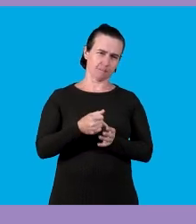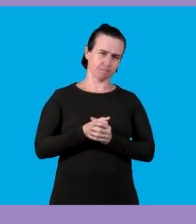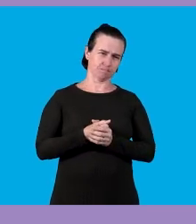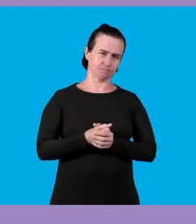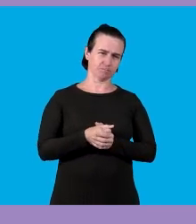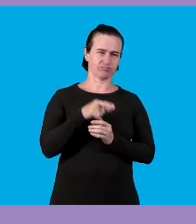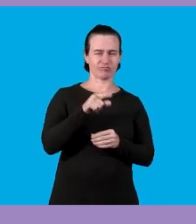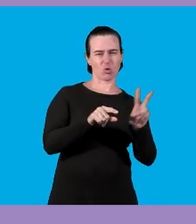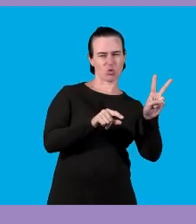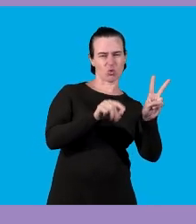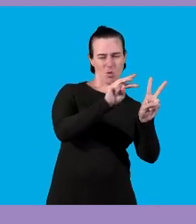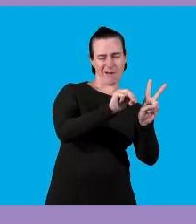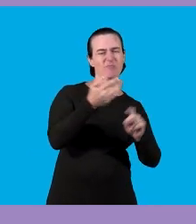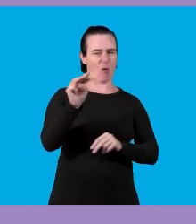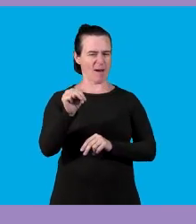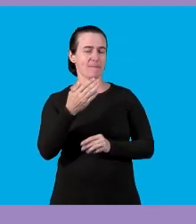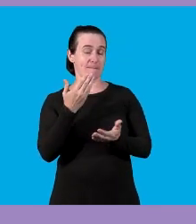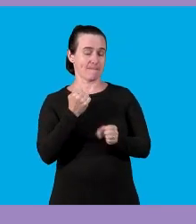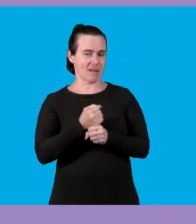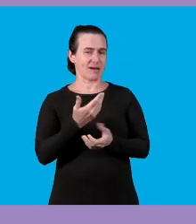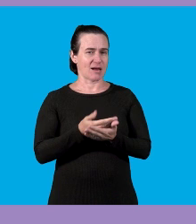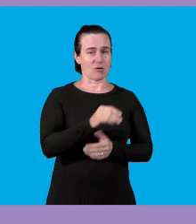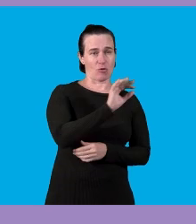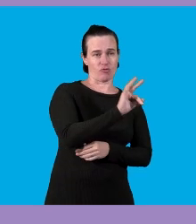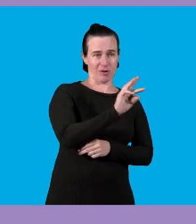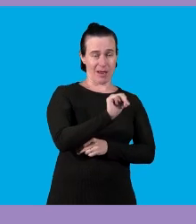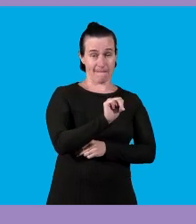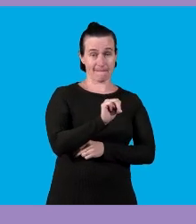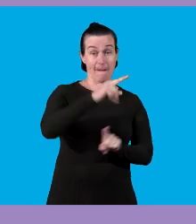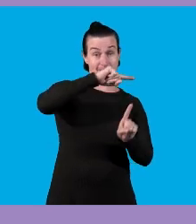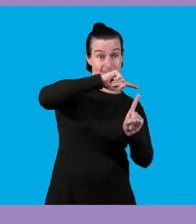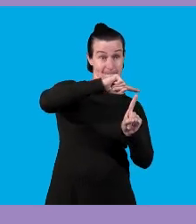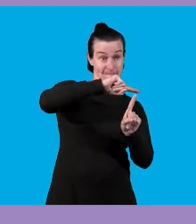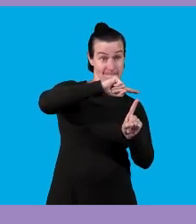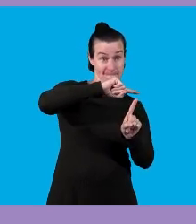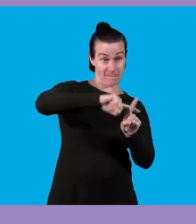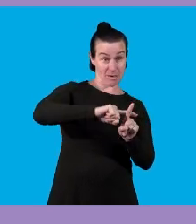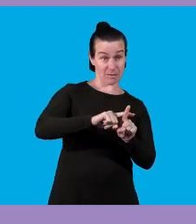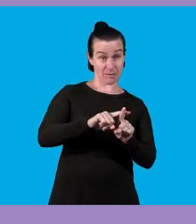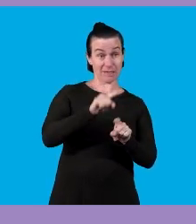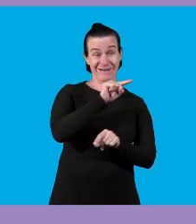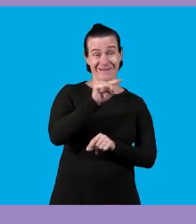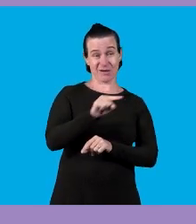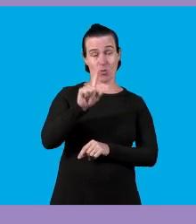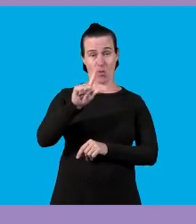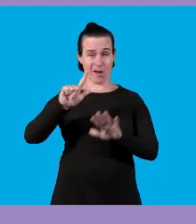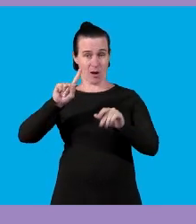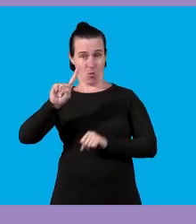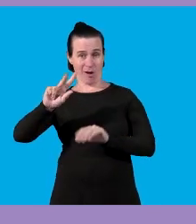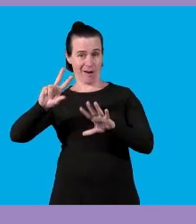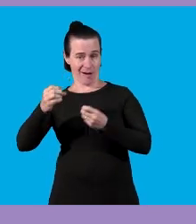M, which would mean 3M equals to 180 degrees. And